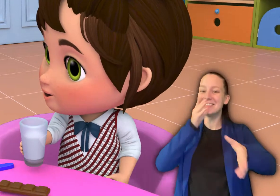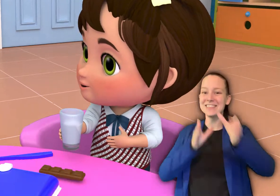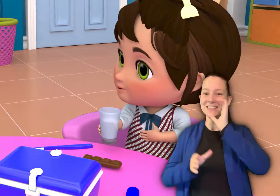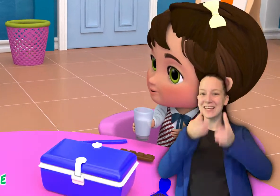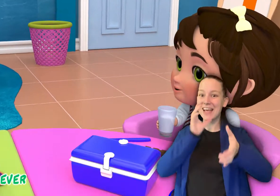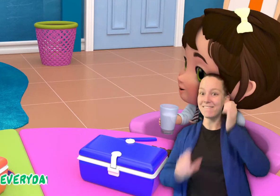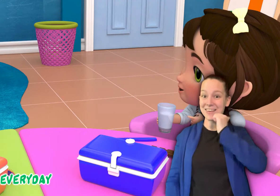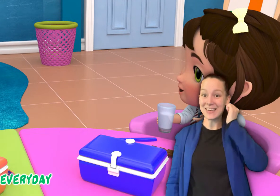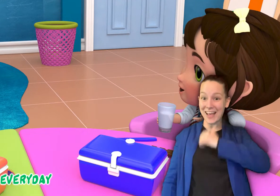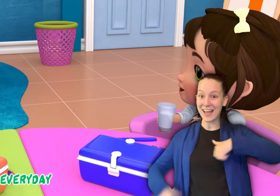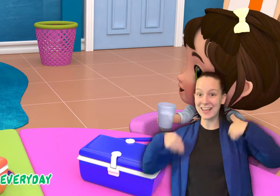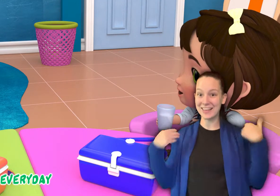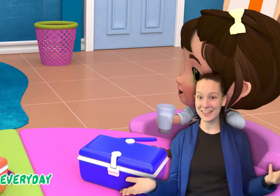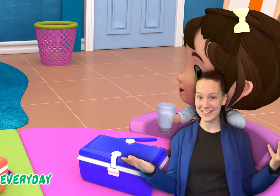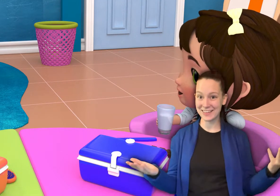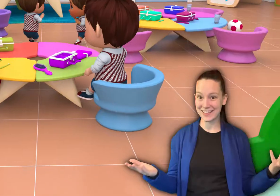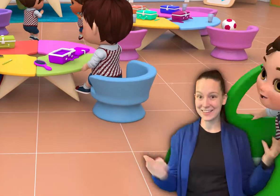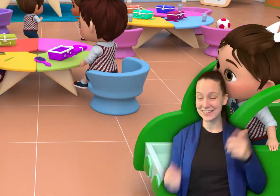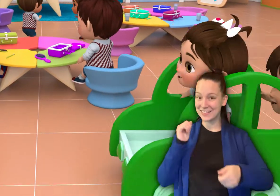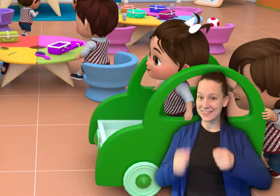Properly drink it every day.